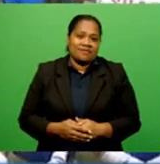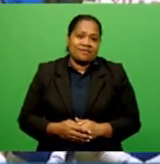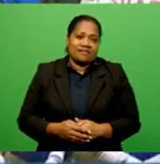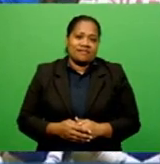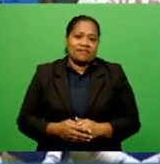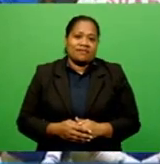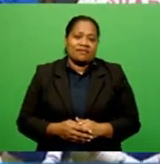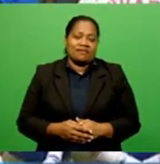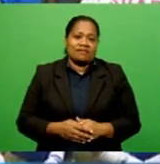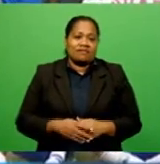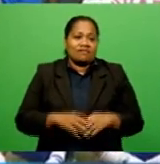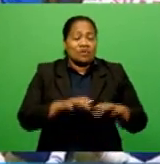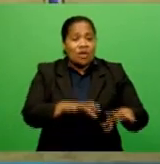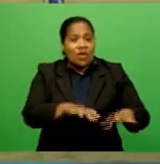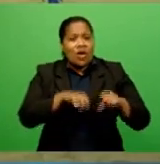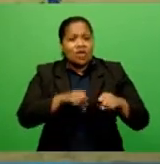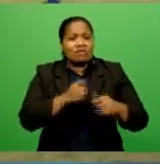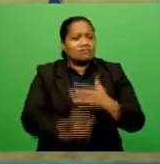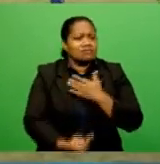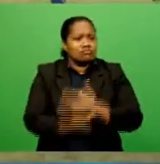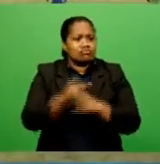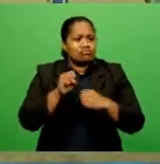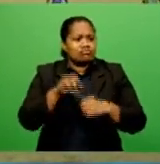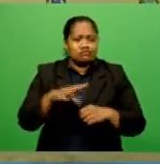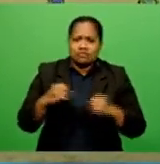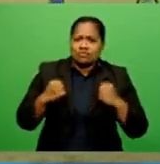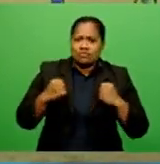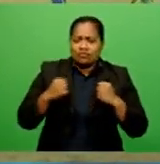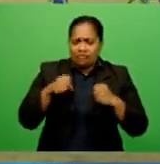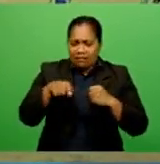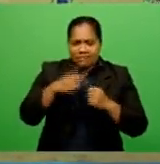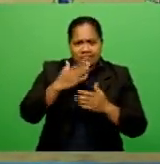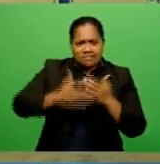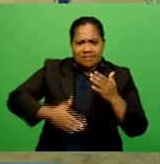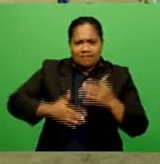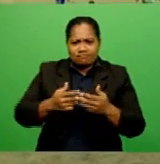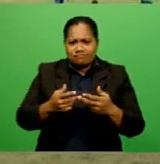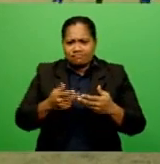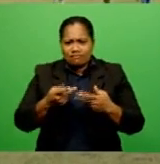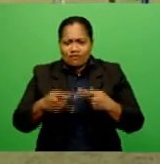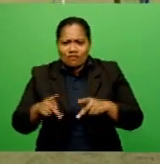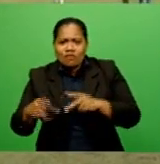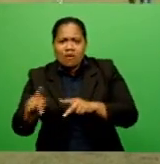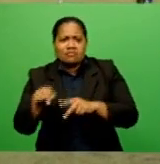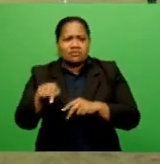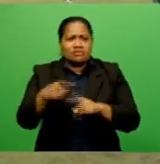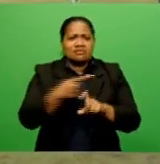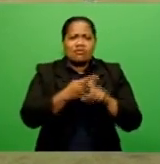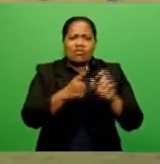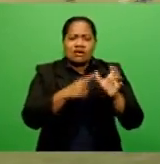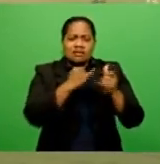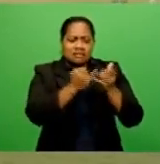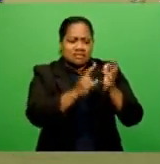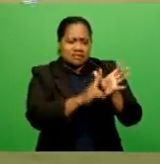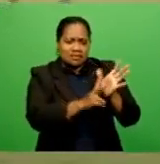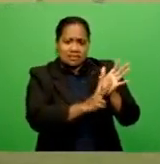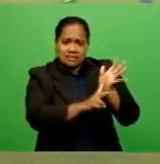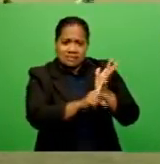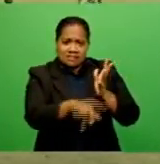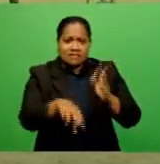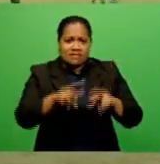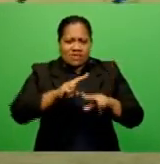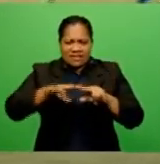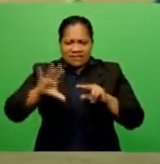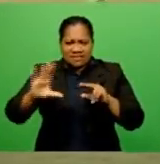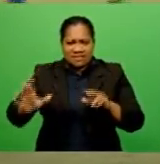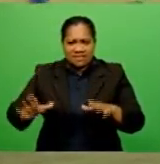Hosts Green Star put up a strong first-half performance against a much-experienced Kasavu FC side laced with Rewa reps